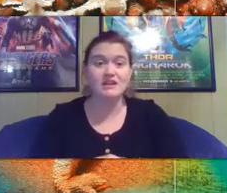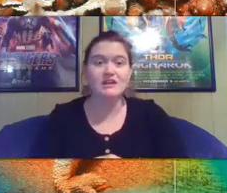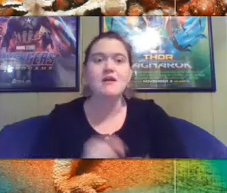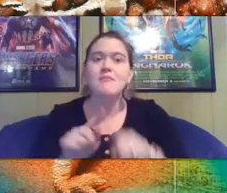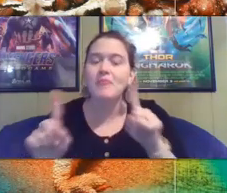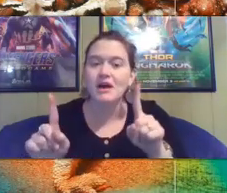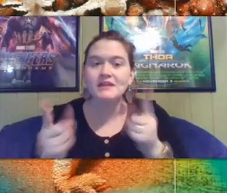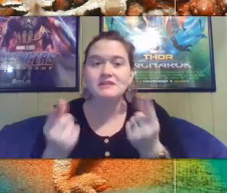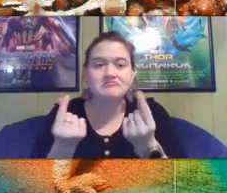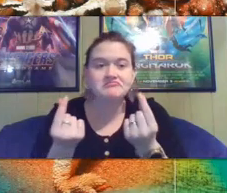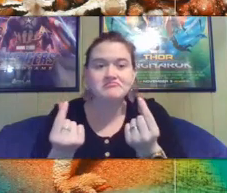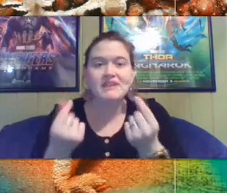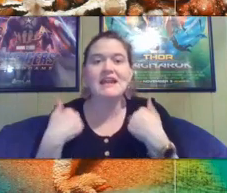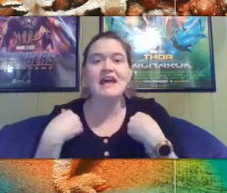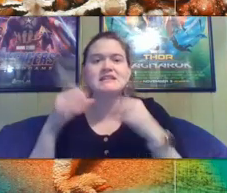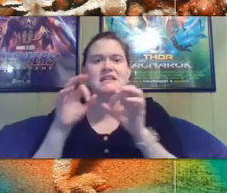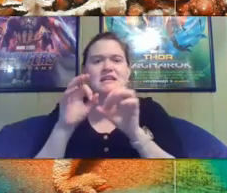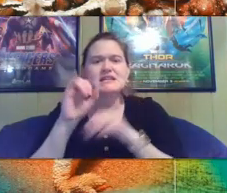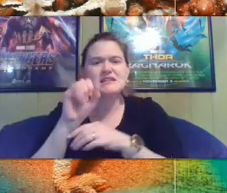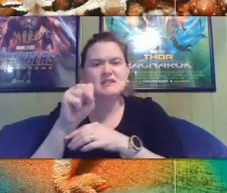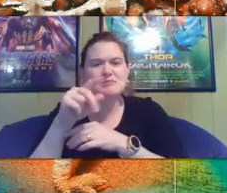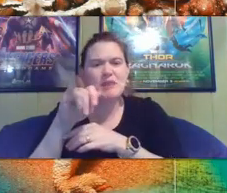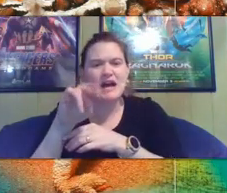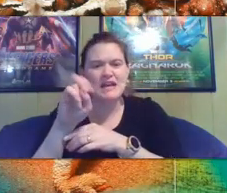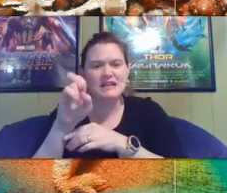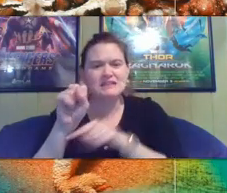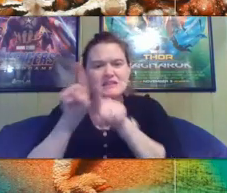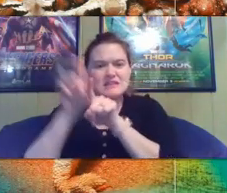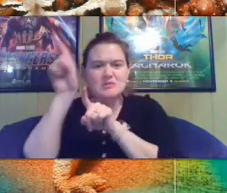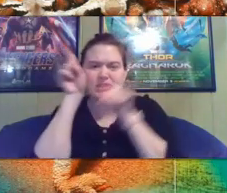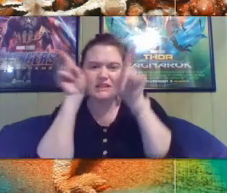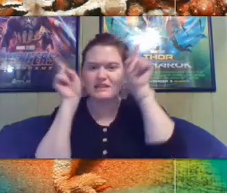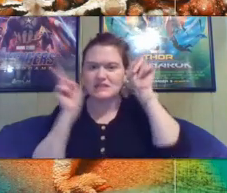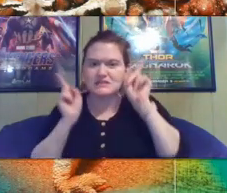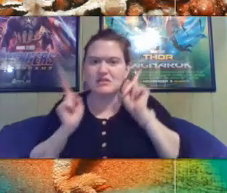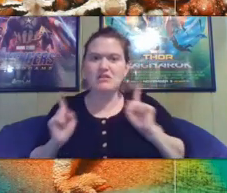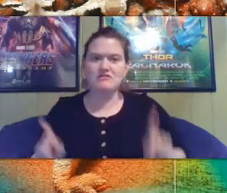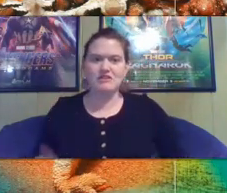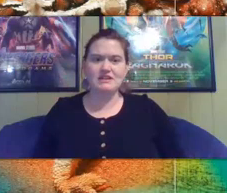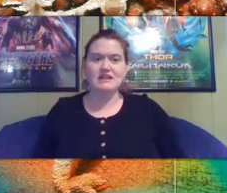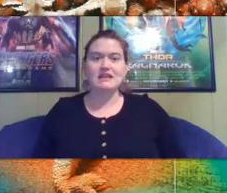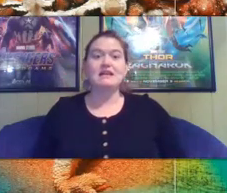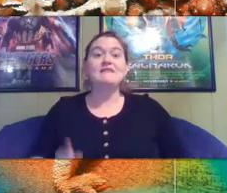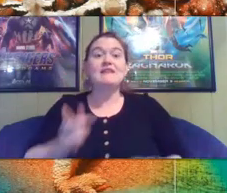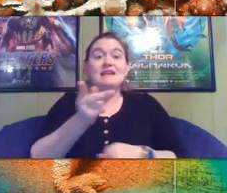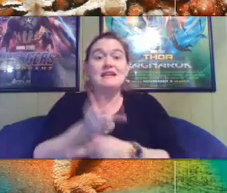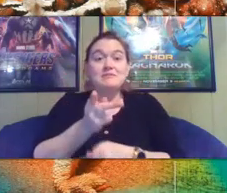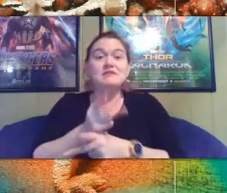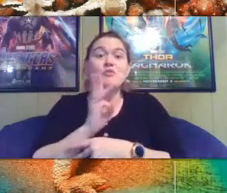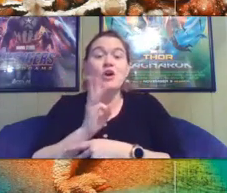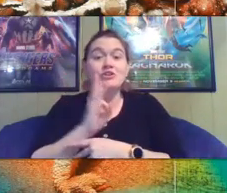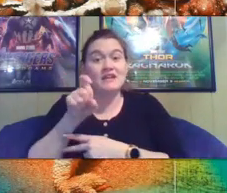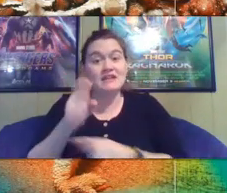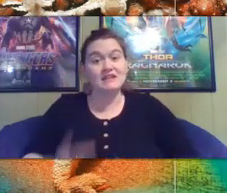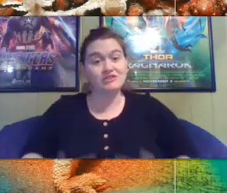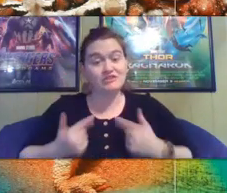drink. But it has spines, these little prickly things all over it, that keeps